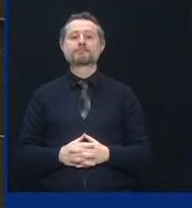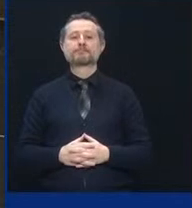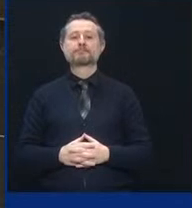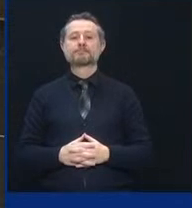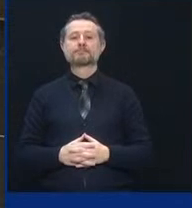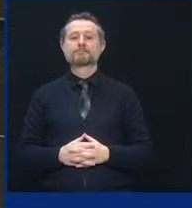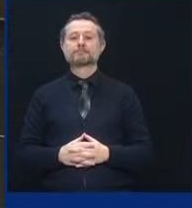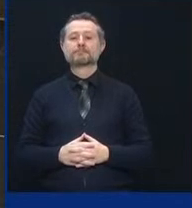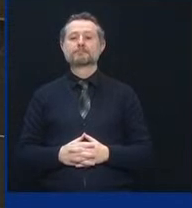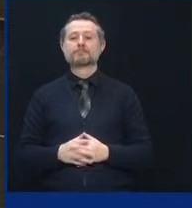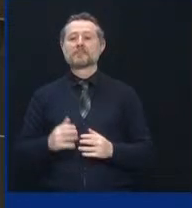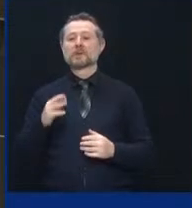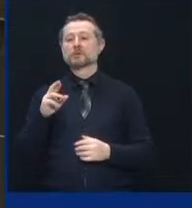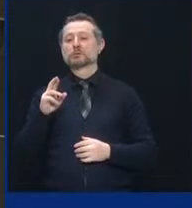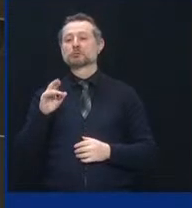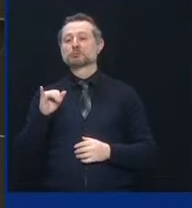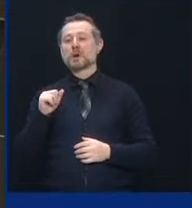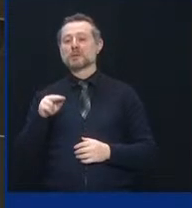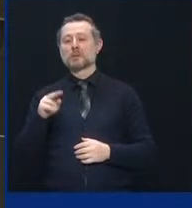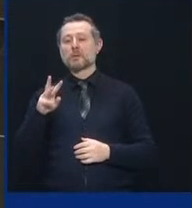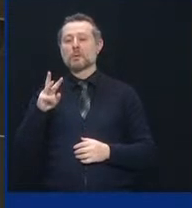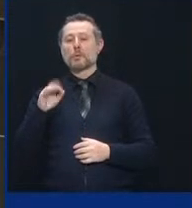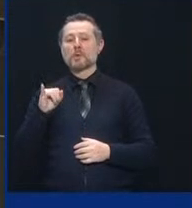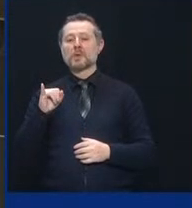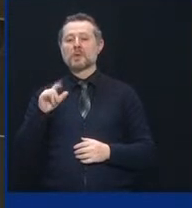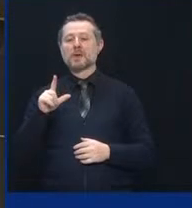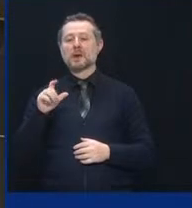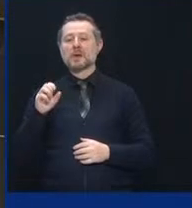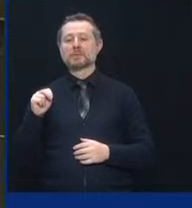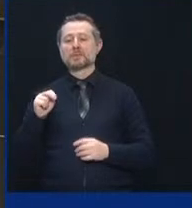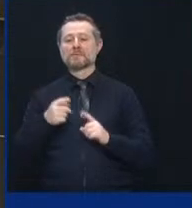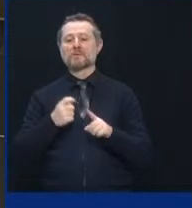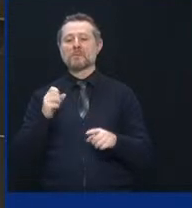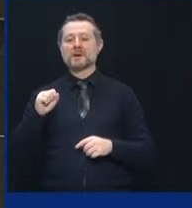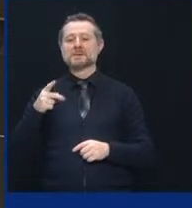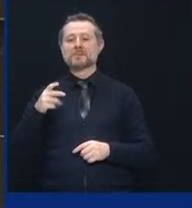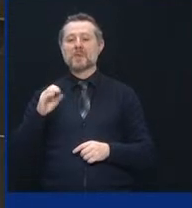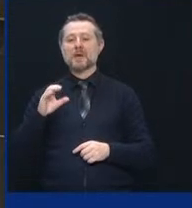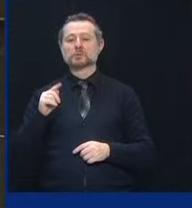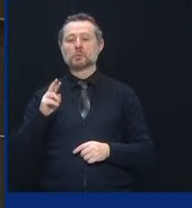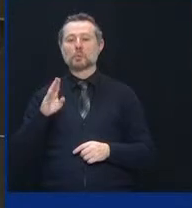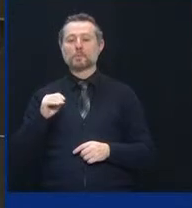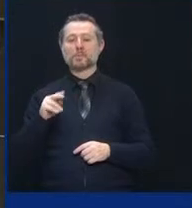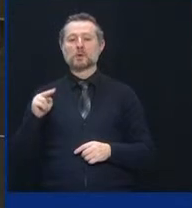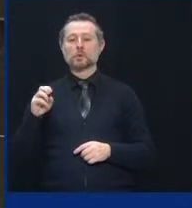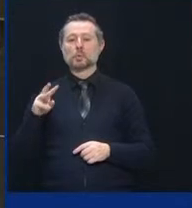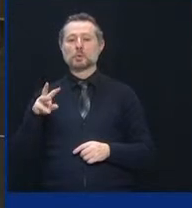Next up, we have Ryan Whalen from Spectrum News. Ryan, your line is open. Please unmute your microphone.